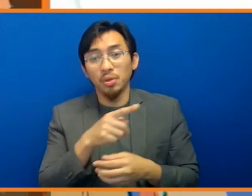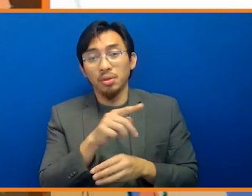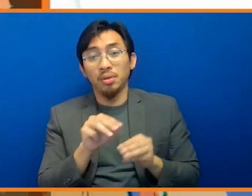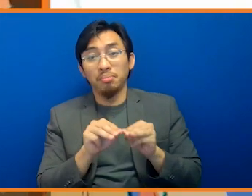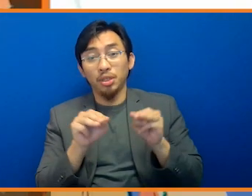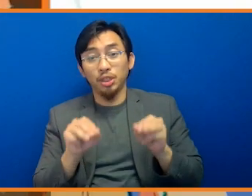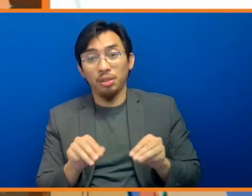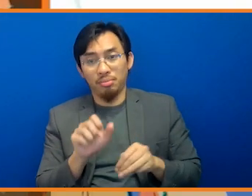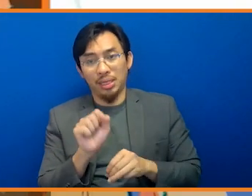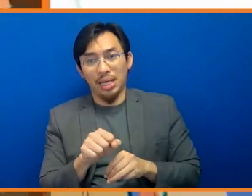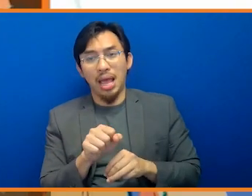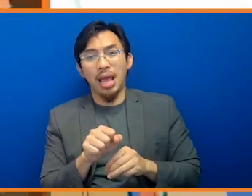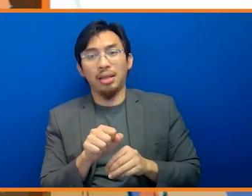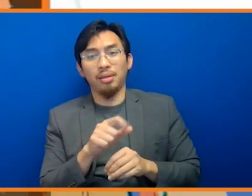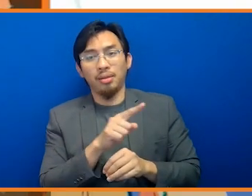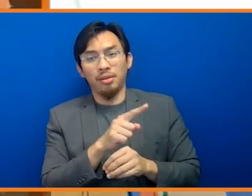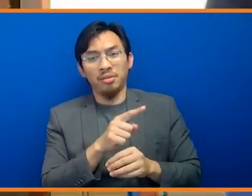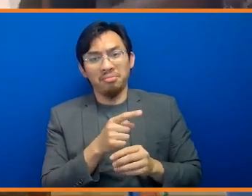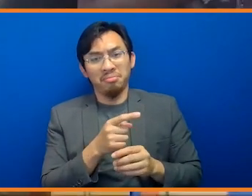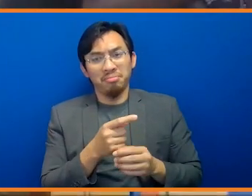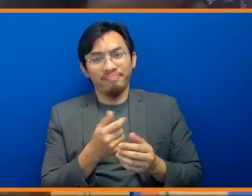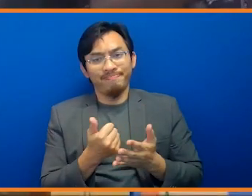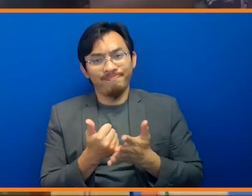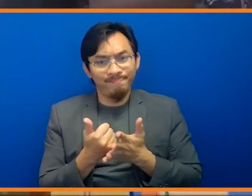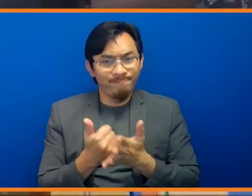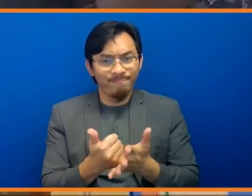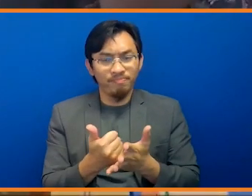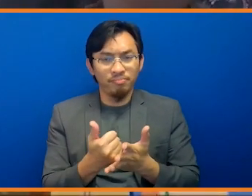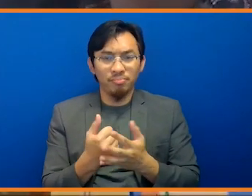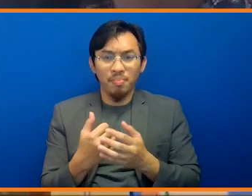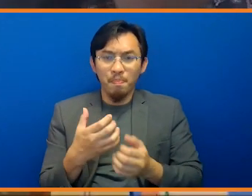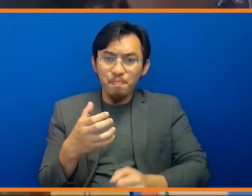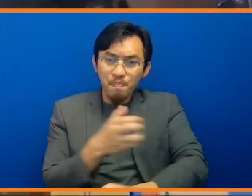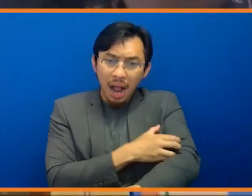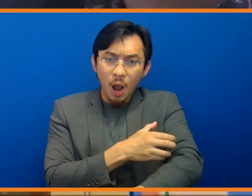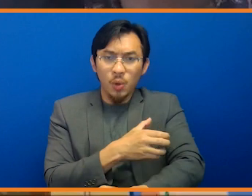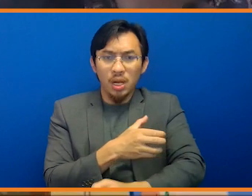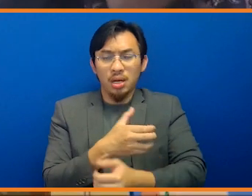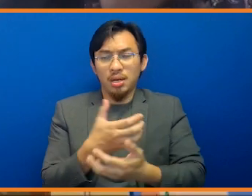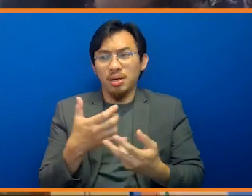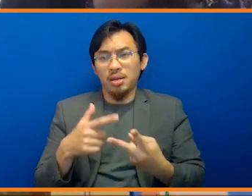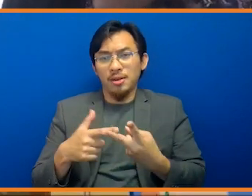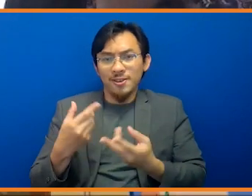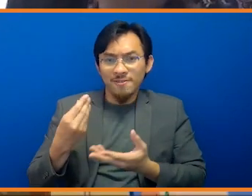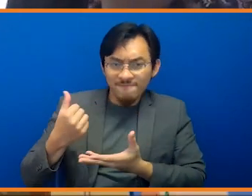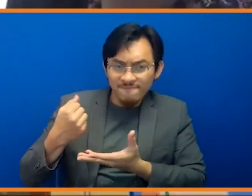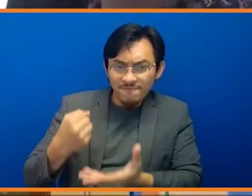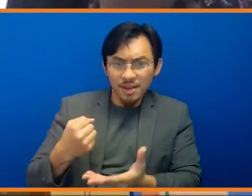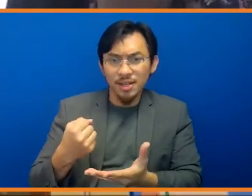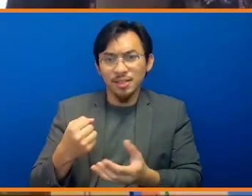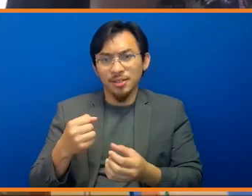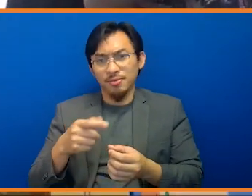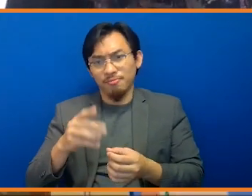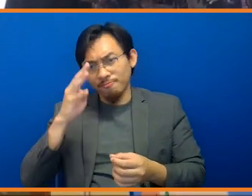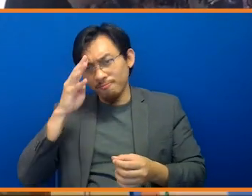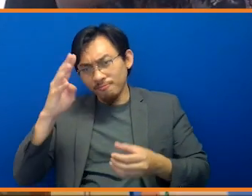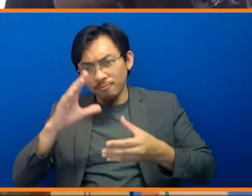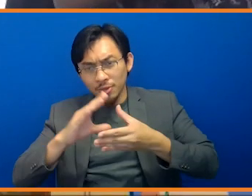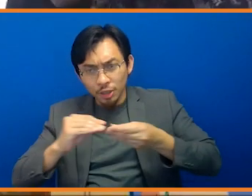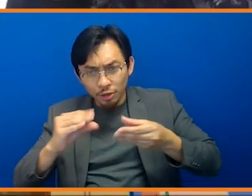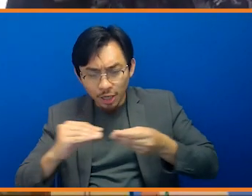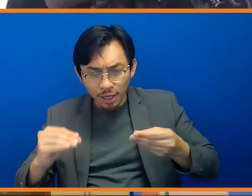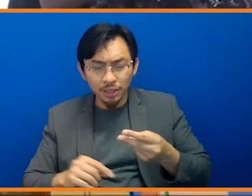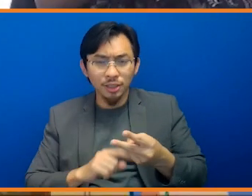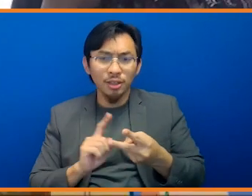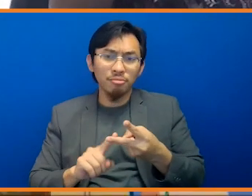can only spend their power and financially only for creating the